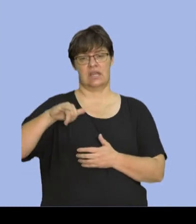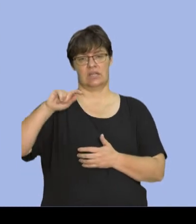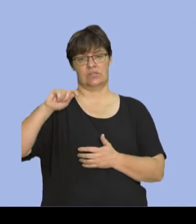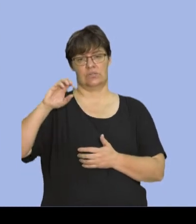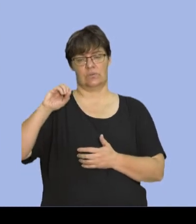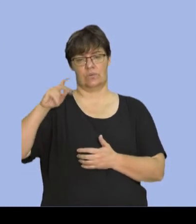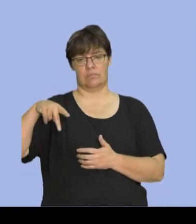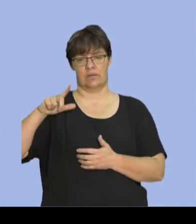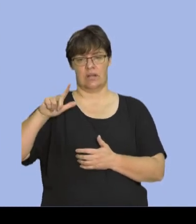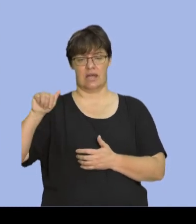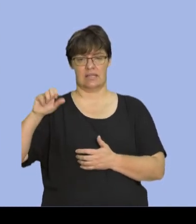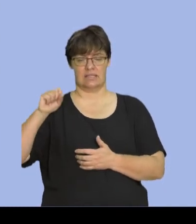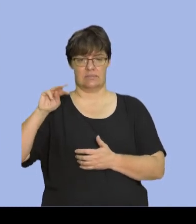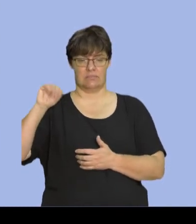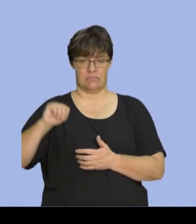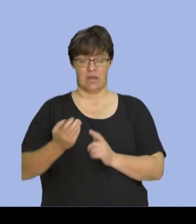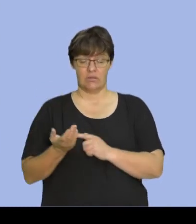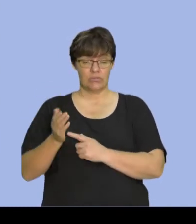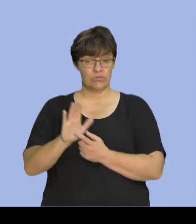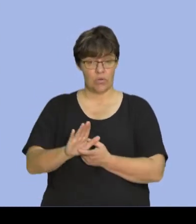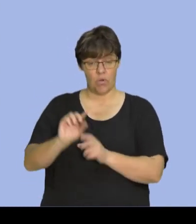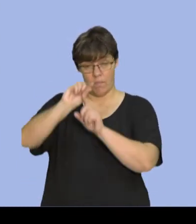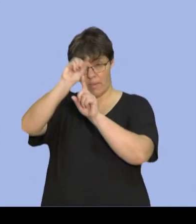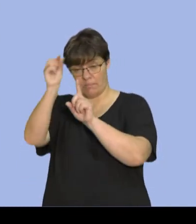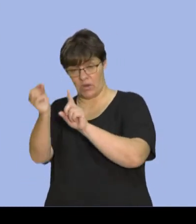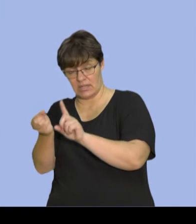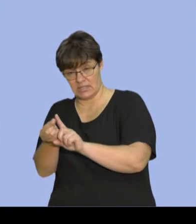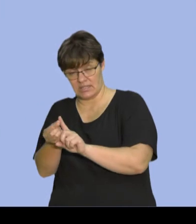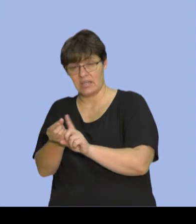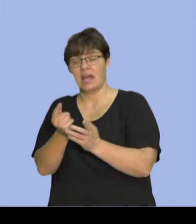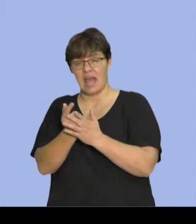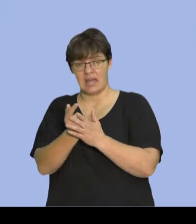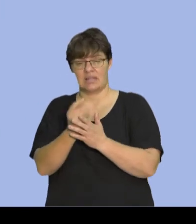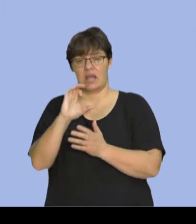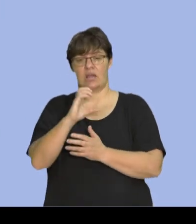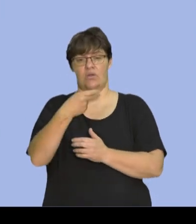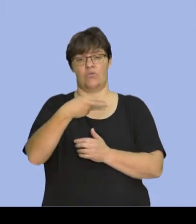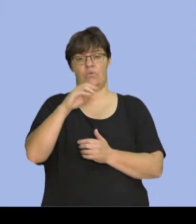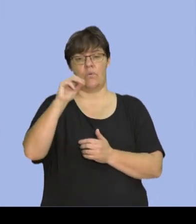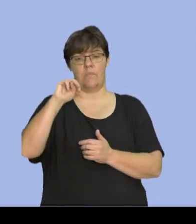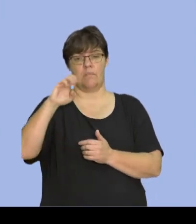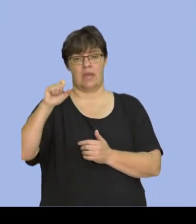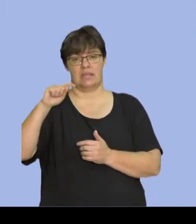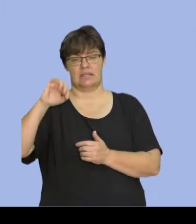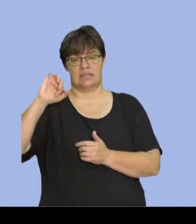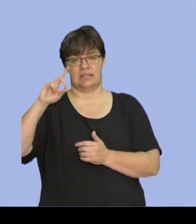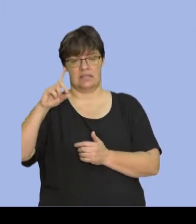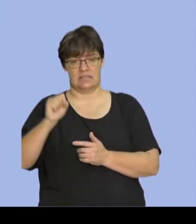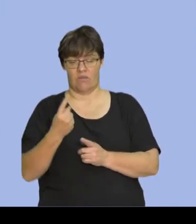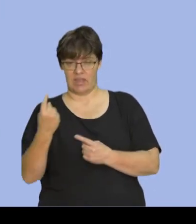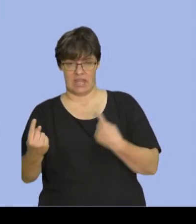appearance of the nuclear membrane with the dense concentration of the chromatids towards each of the poles of the